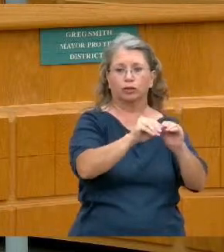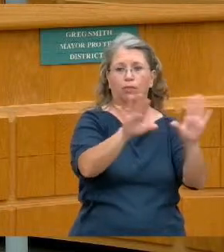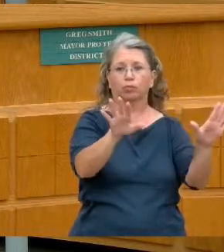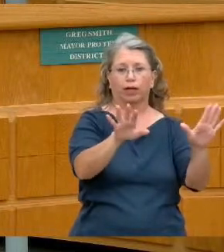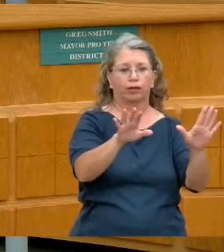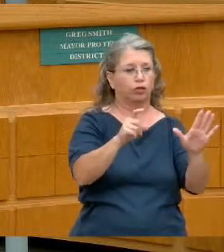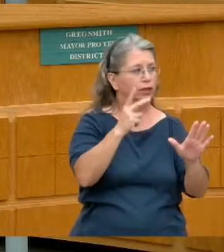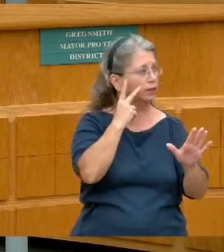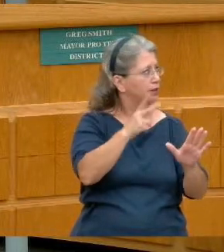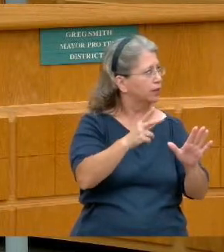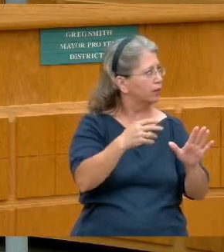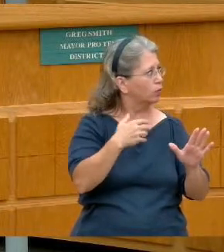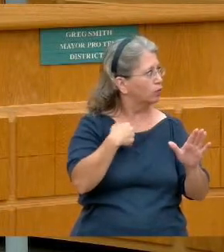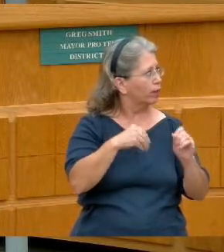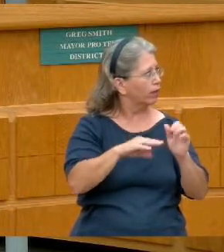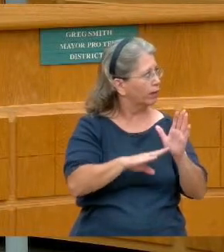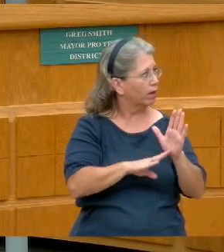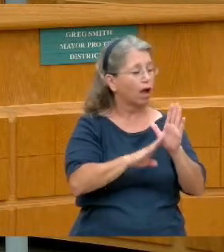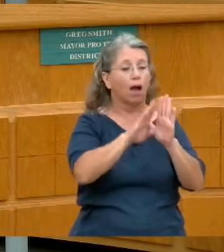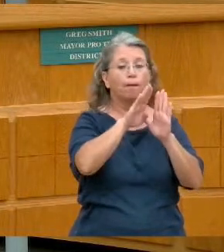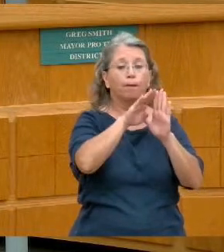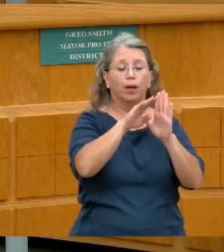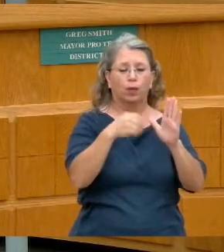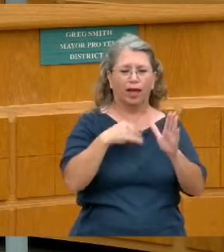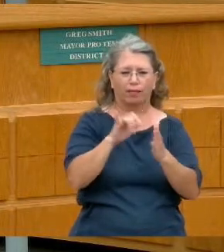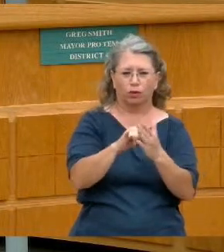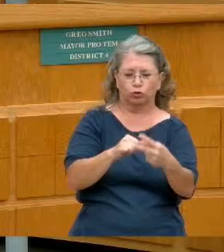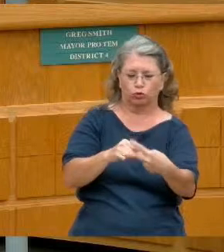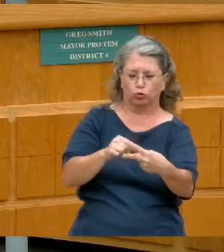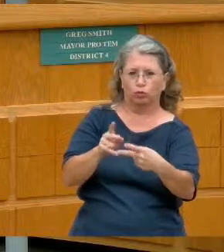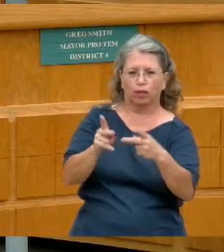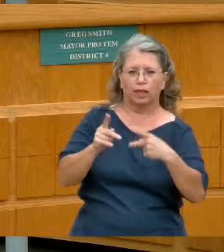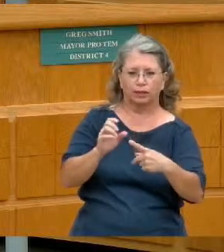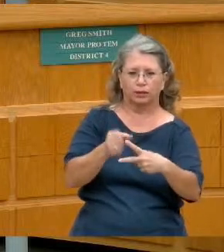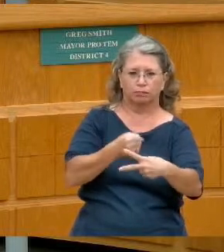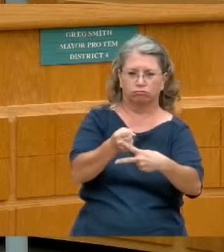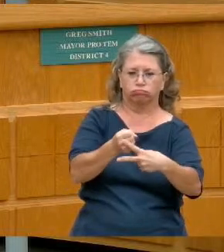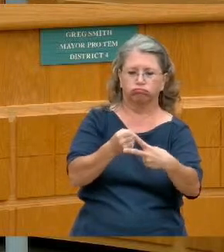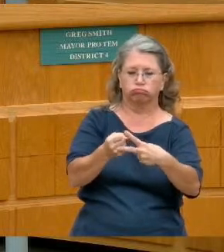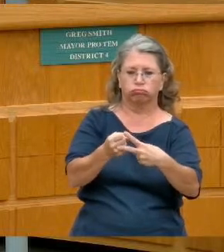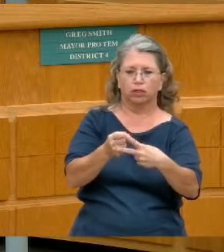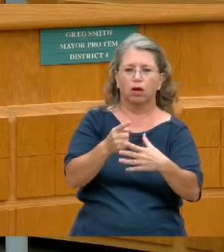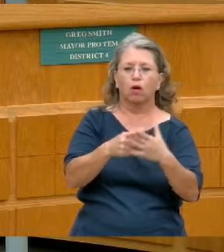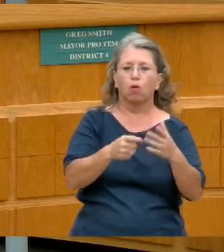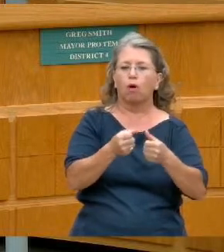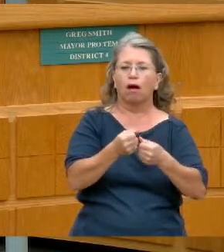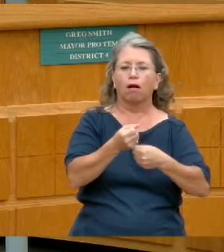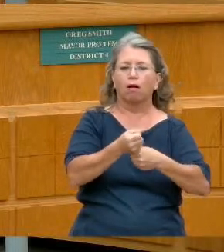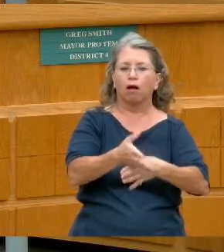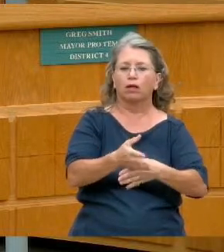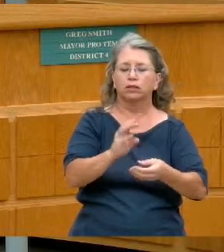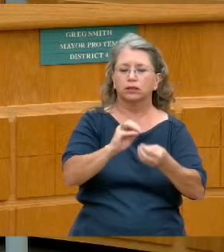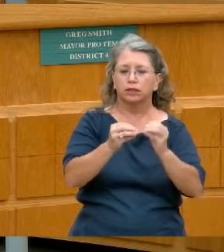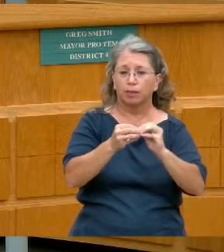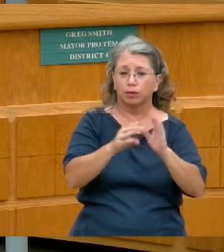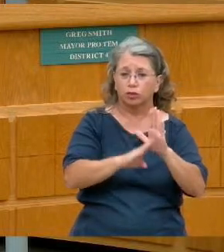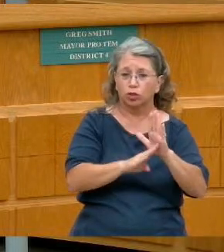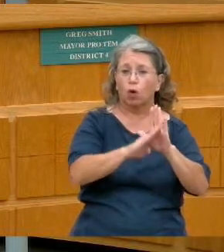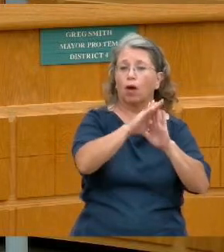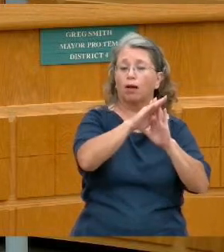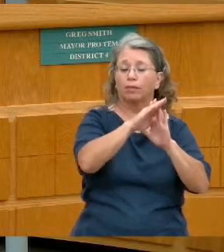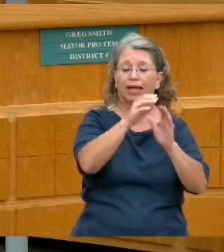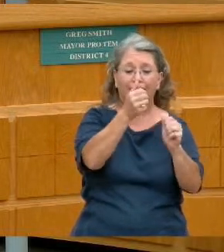up. We had localized outbreaks. What caused these numbers to go way up was that every single person in